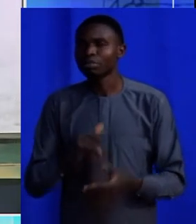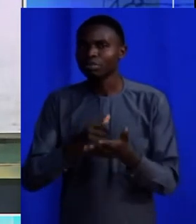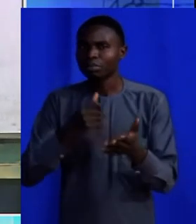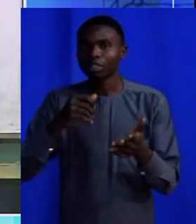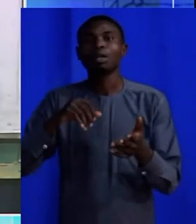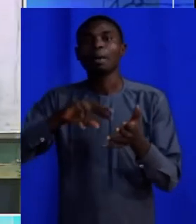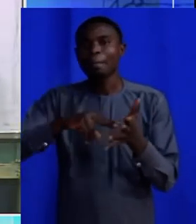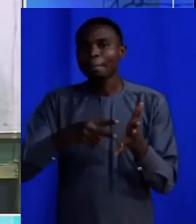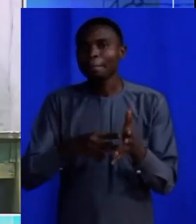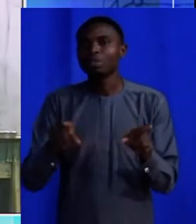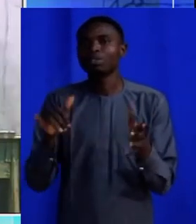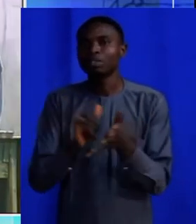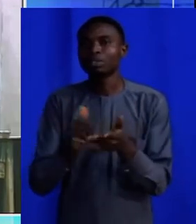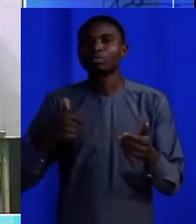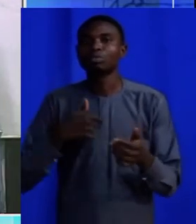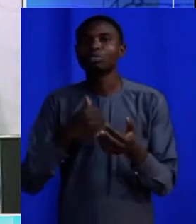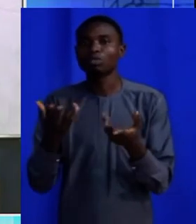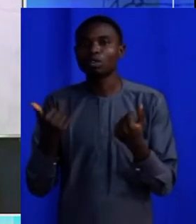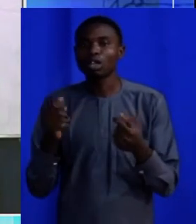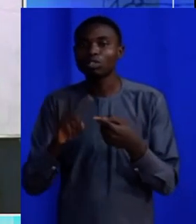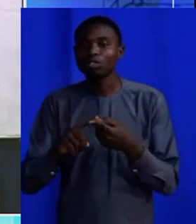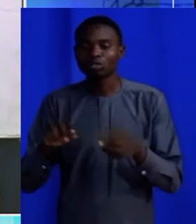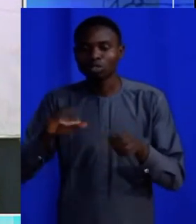So, let us have a quick